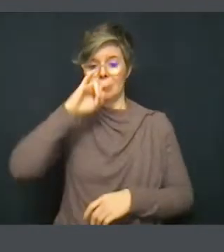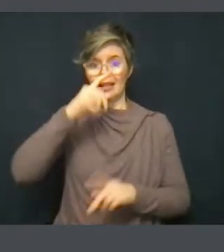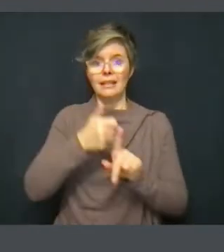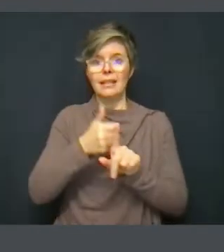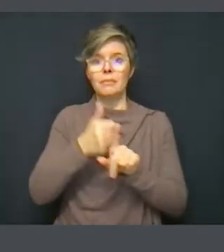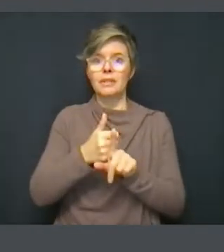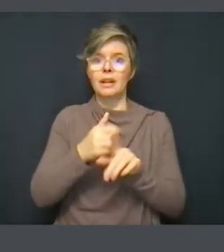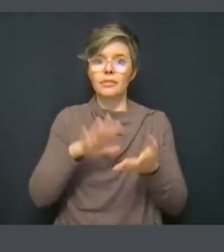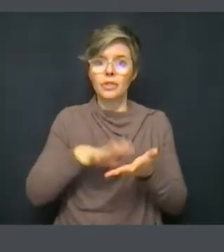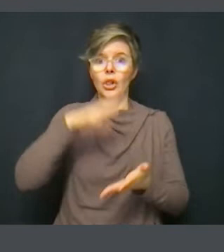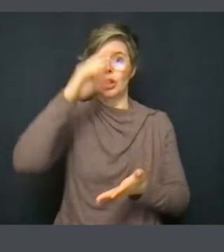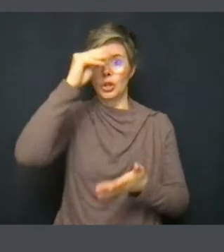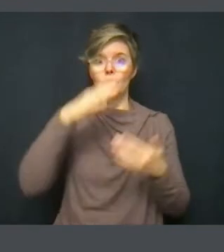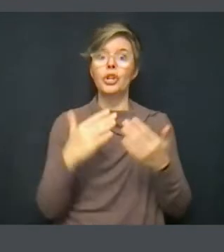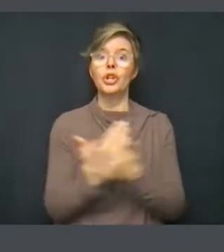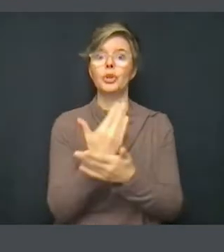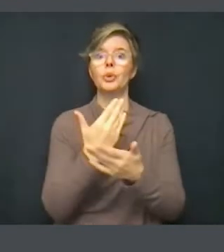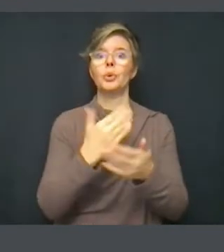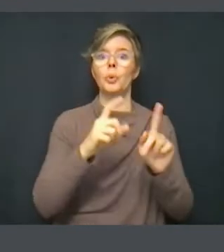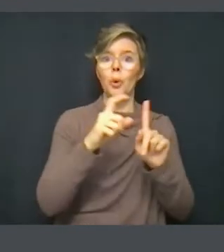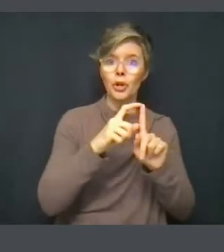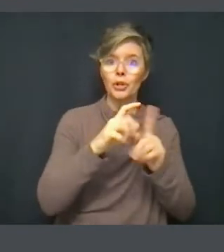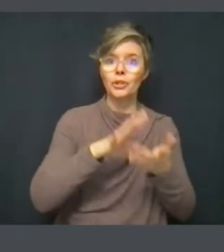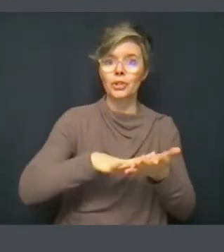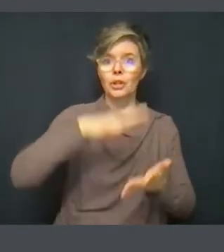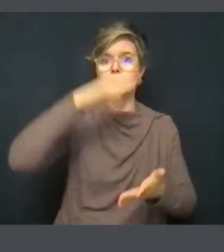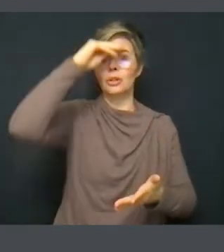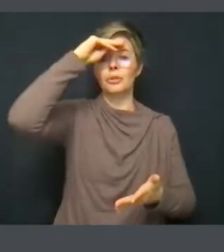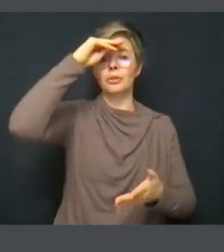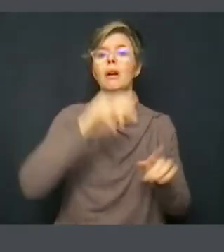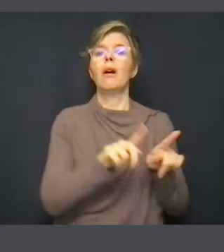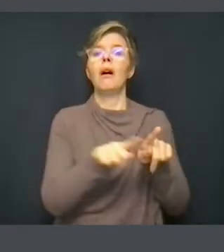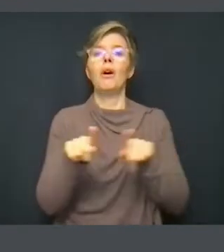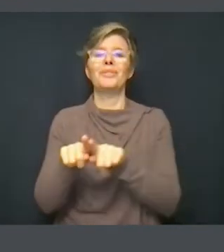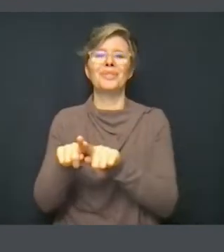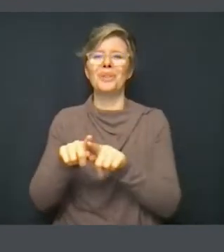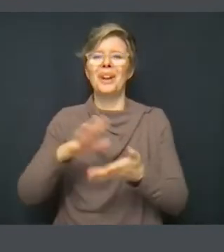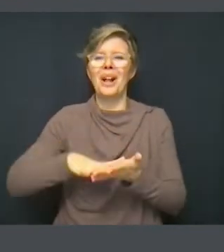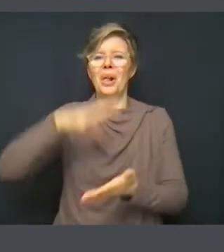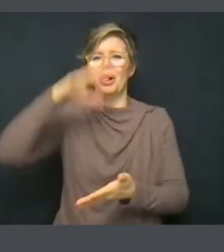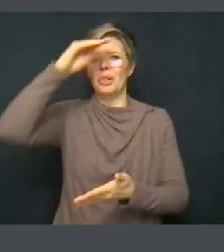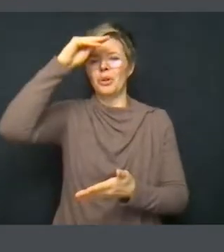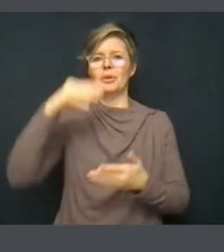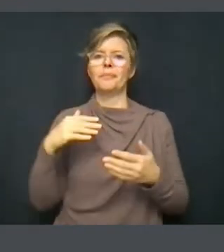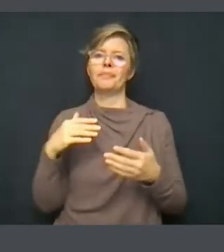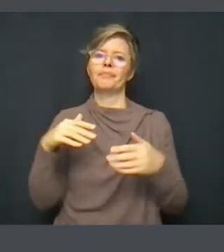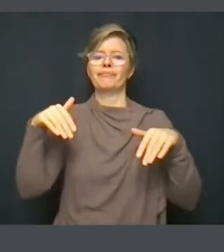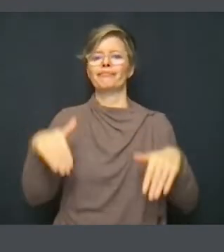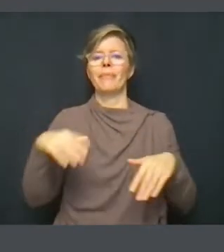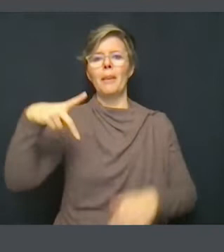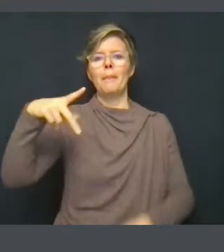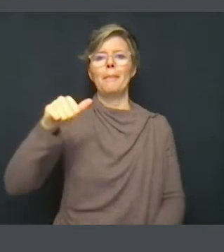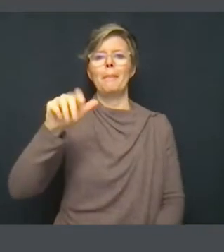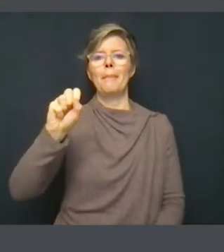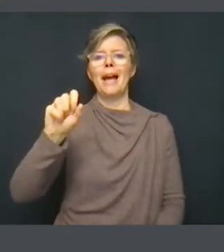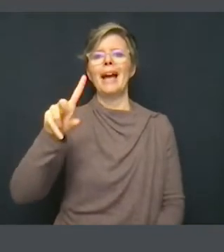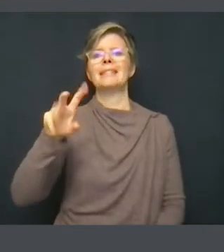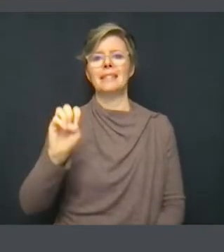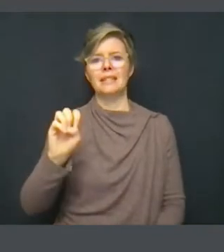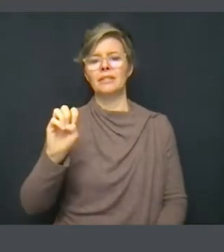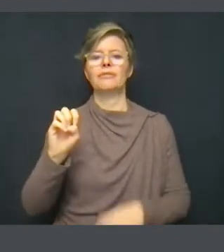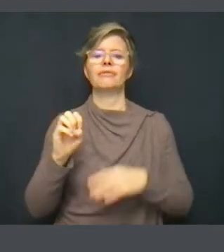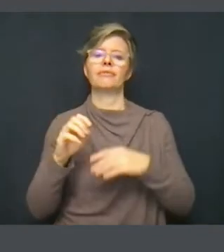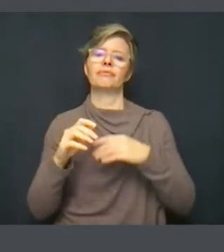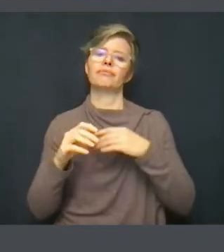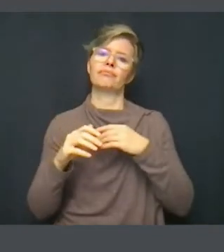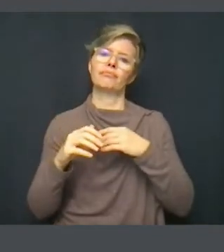words, and the ability for a kid to kind of learn things like passive constructions, for example, like different morphosyntactic constructions.